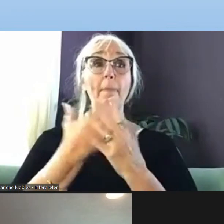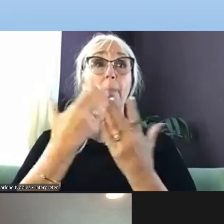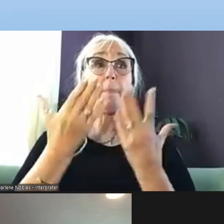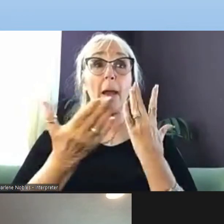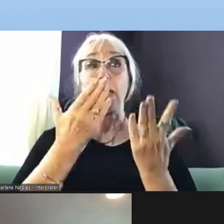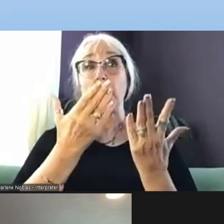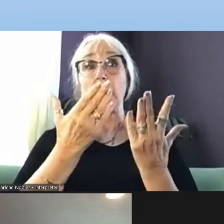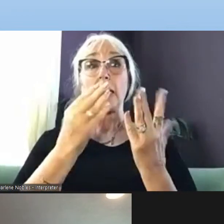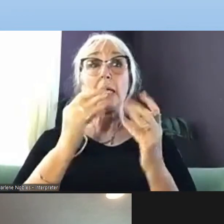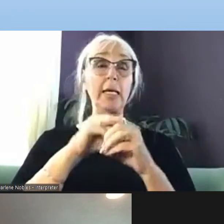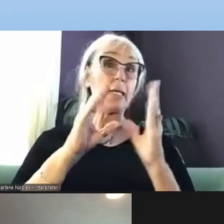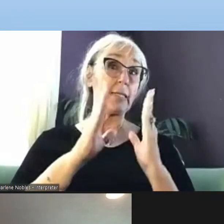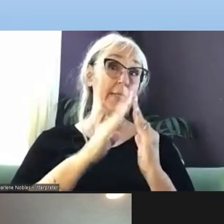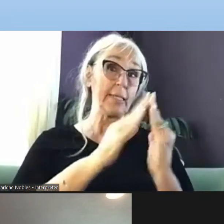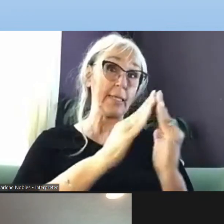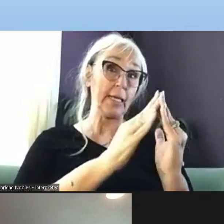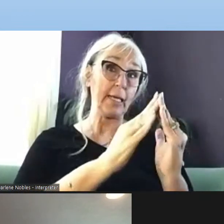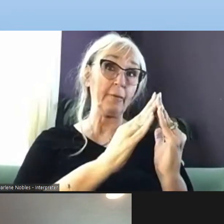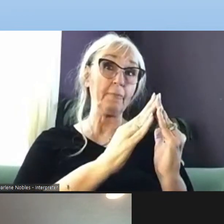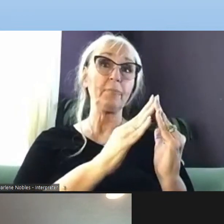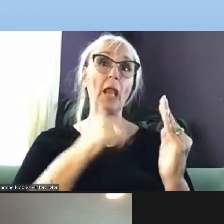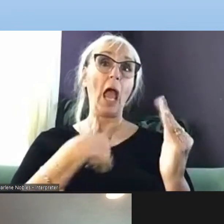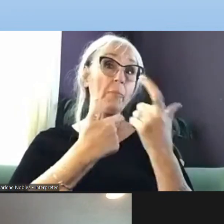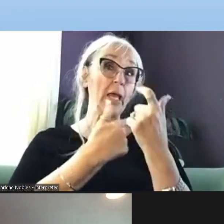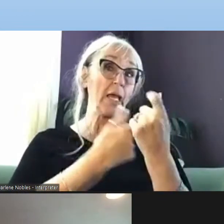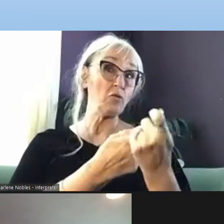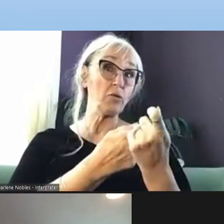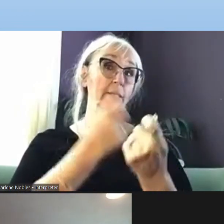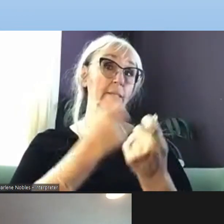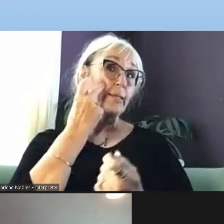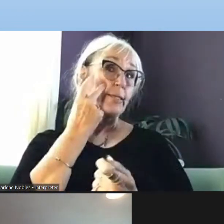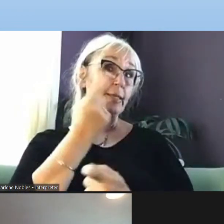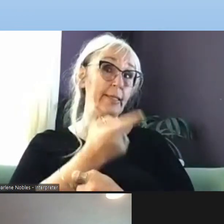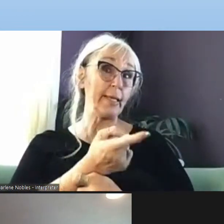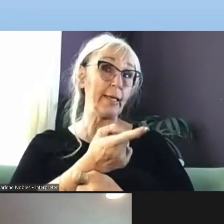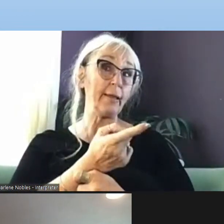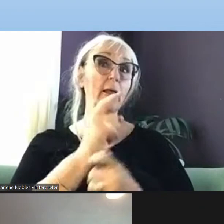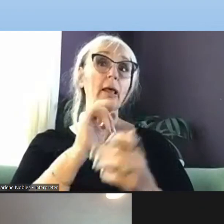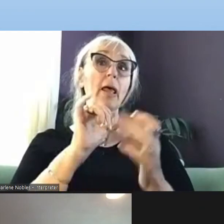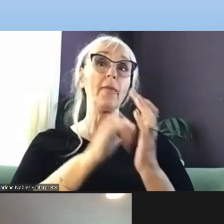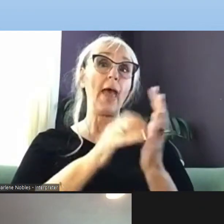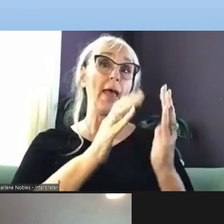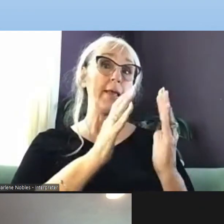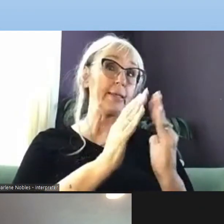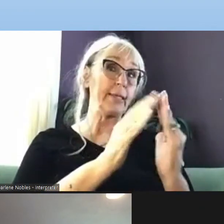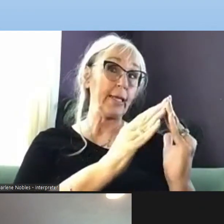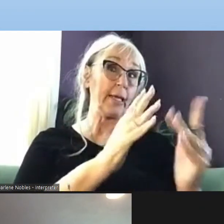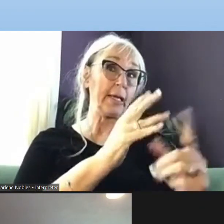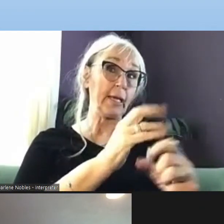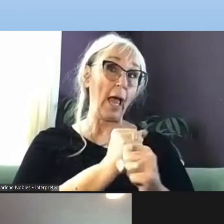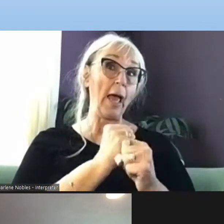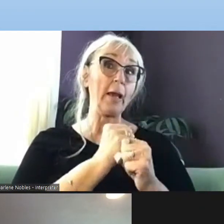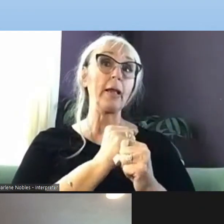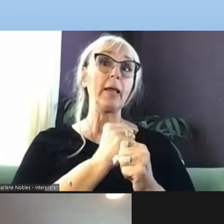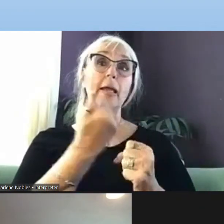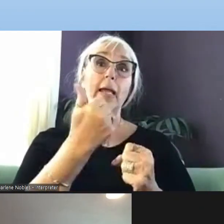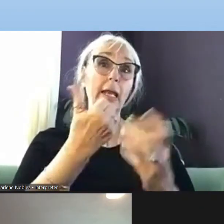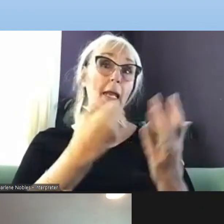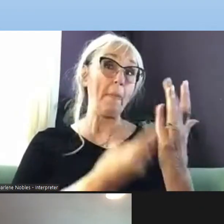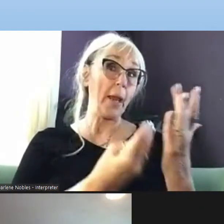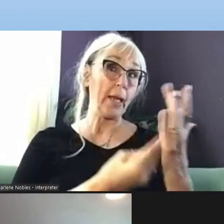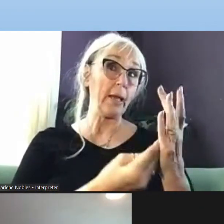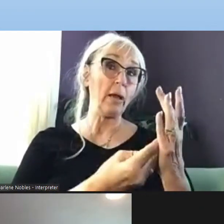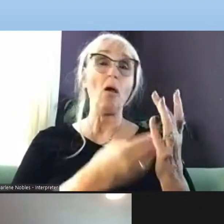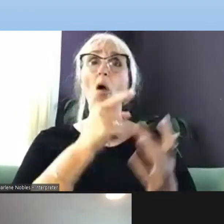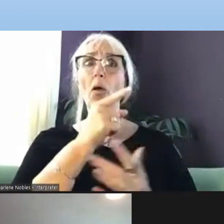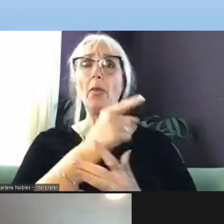city, then I would be interested in seeing if that city received any ARPA money, or are they willing also to fund